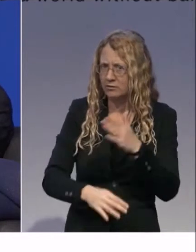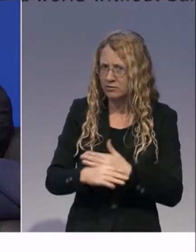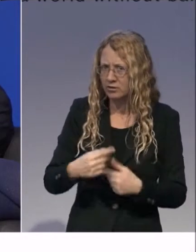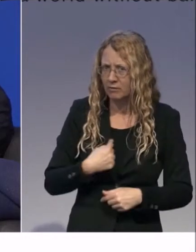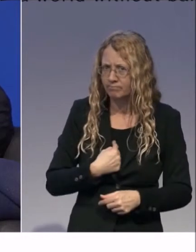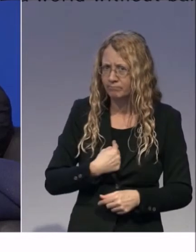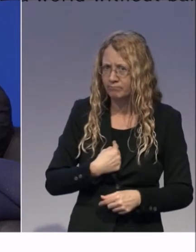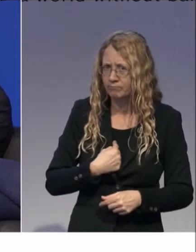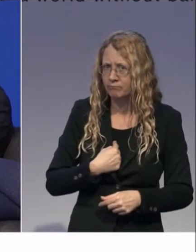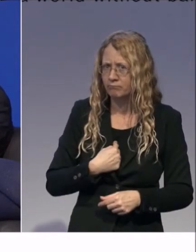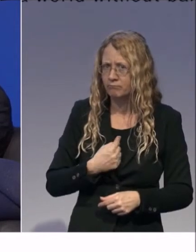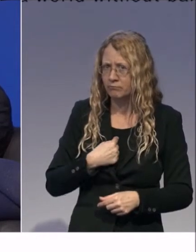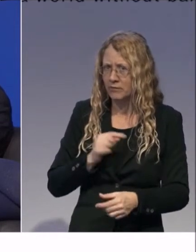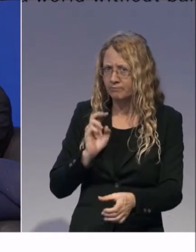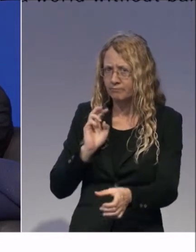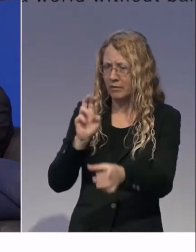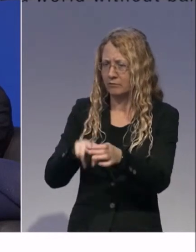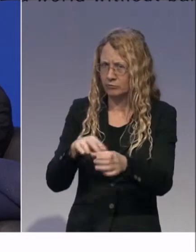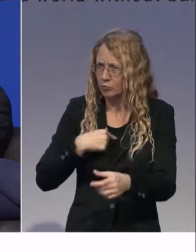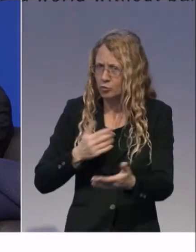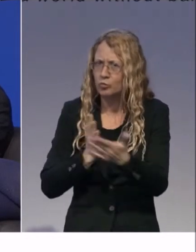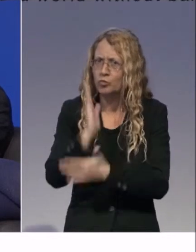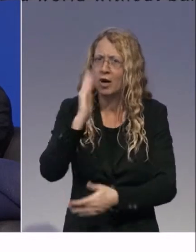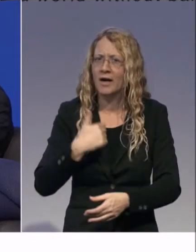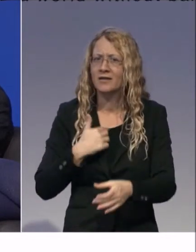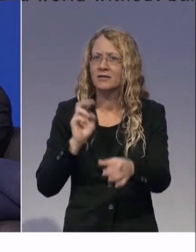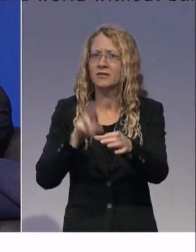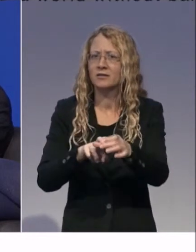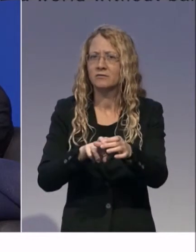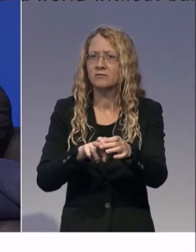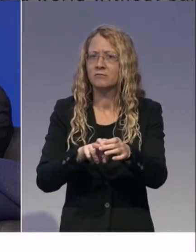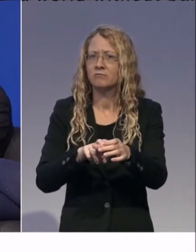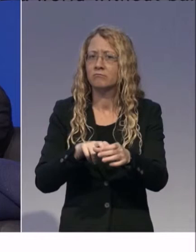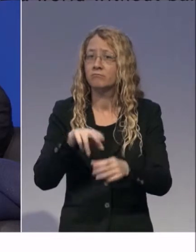know, that it is one of the key principles of the UNCRPD.